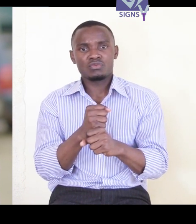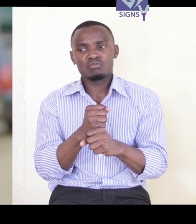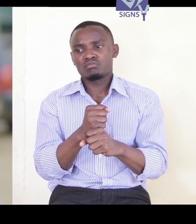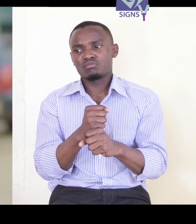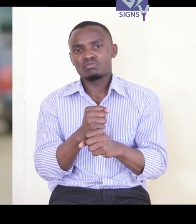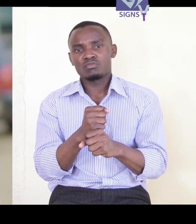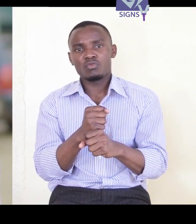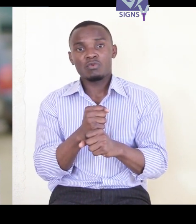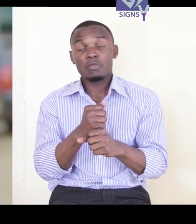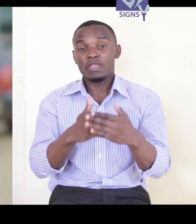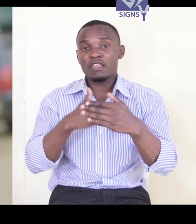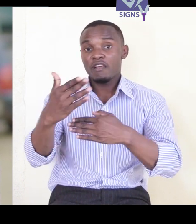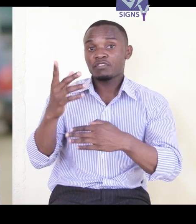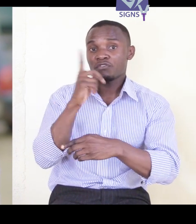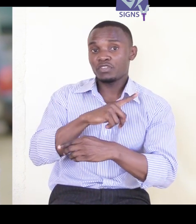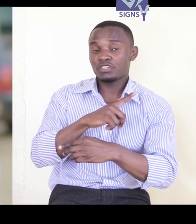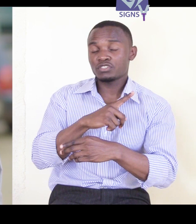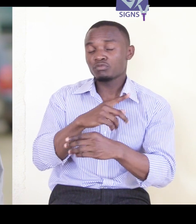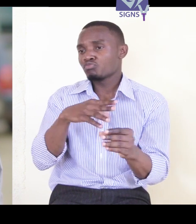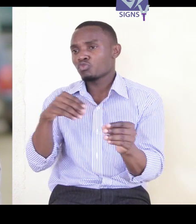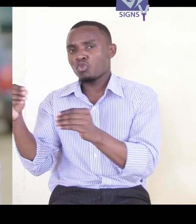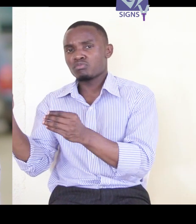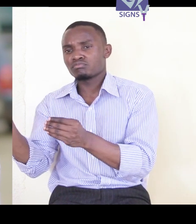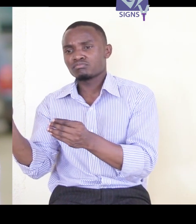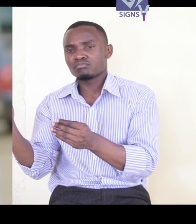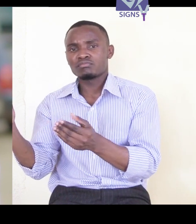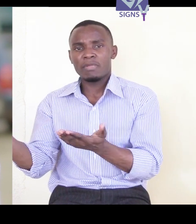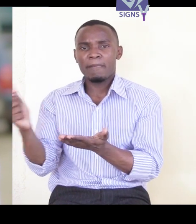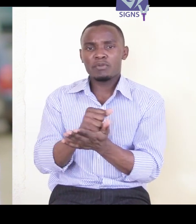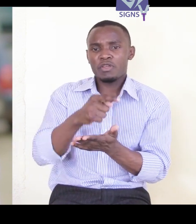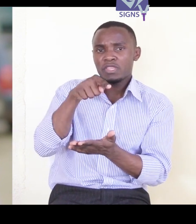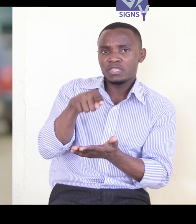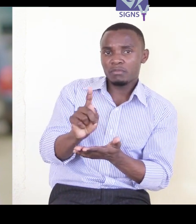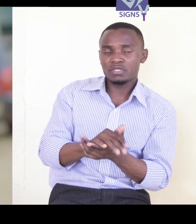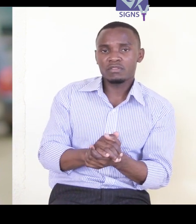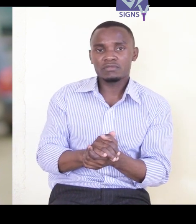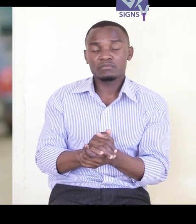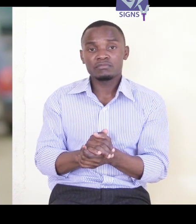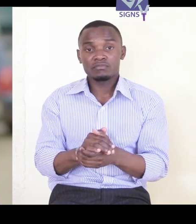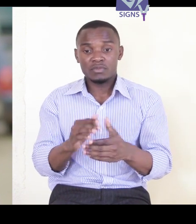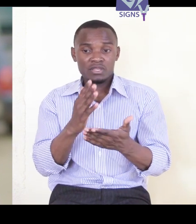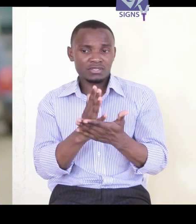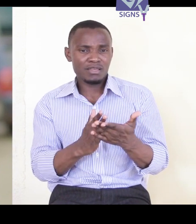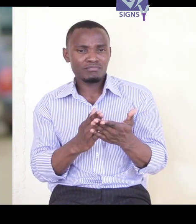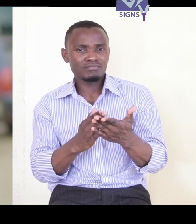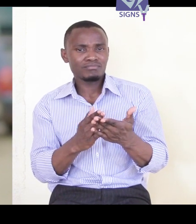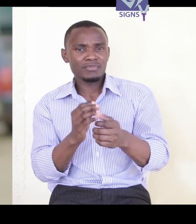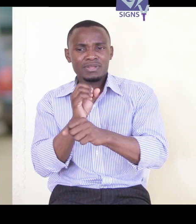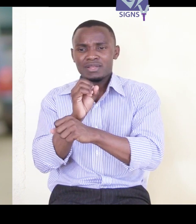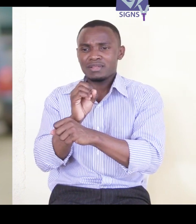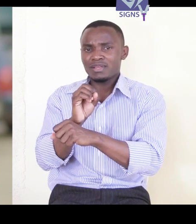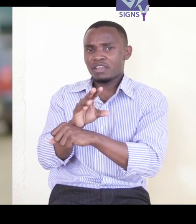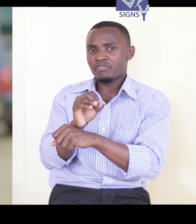employ themselves, and we have others who, after we rehabilitate them, we direct them. Some we advise them to go back to